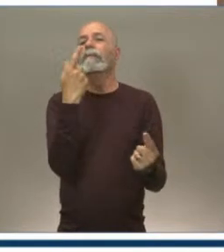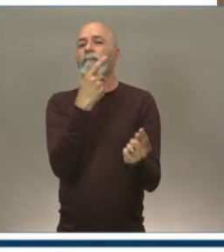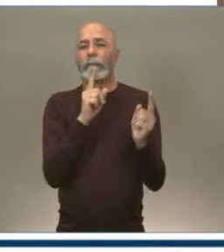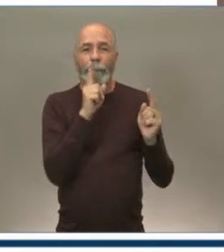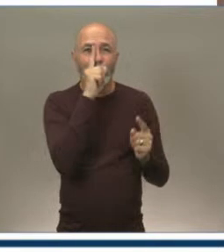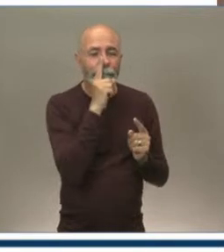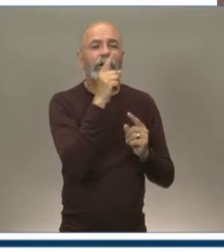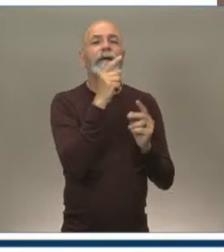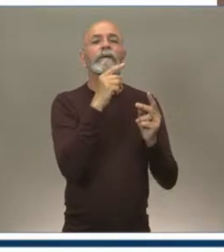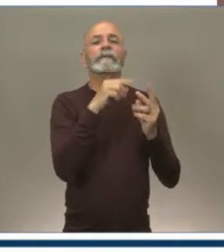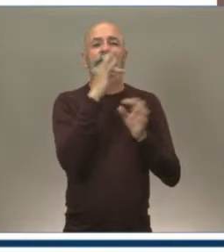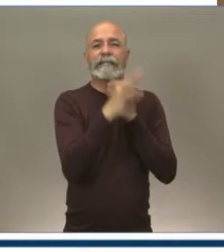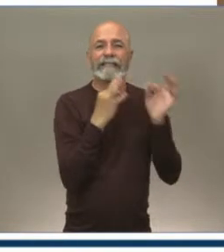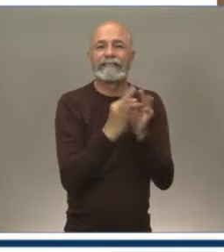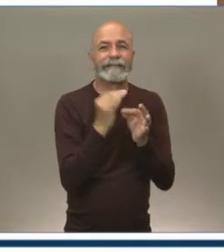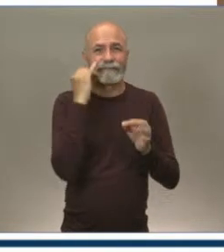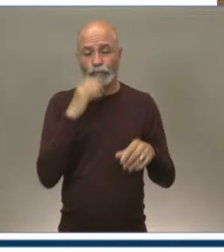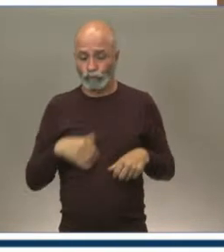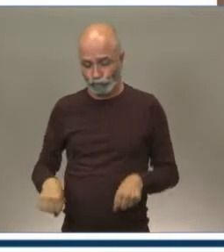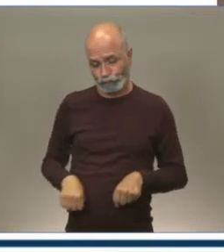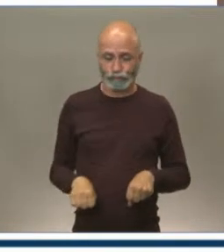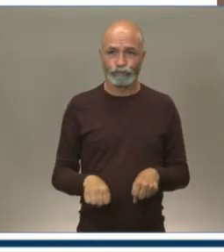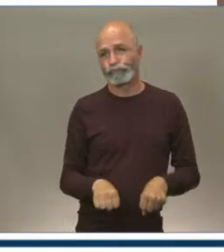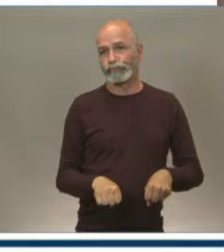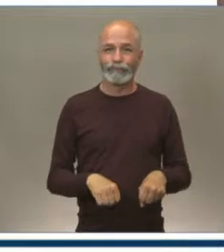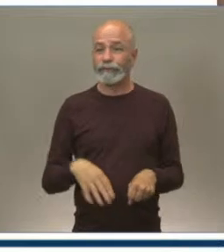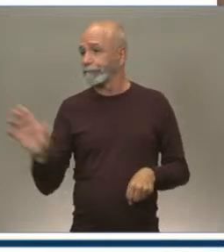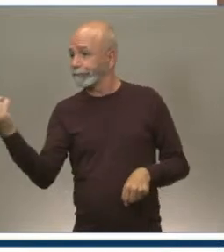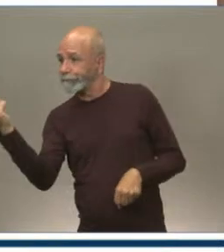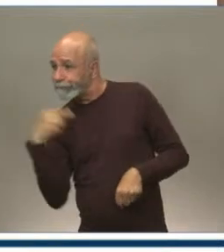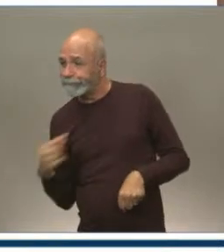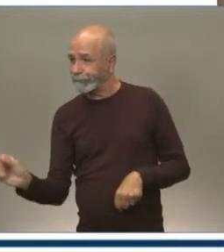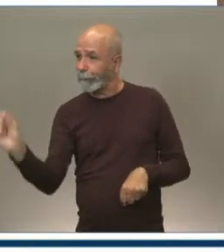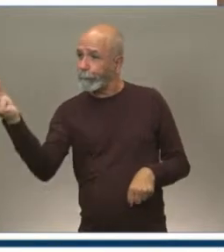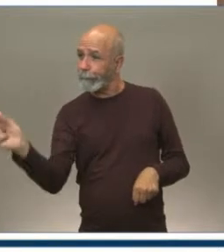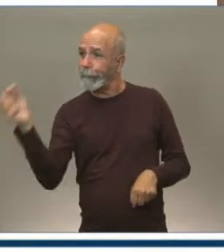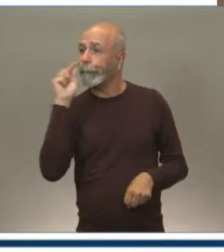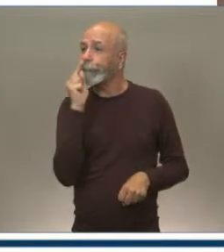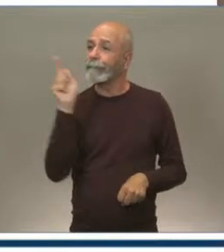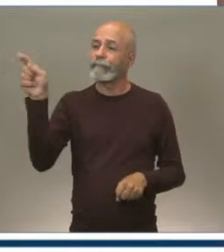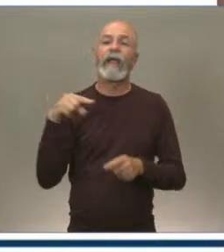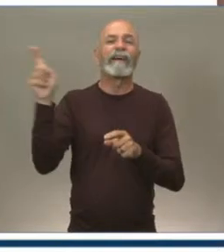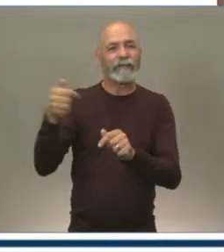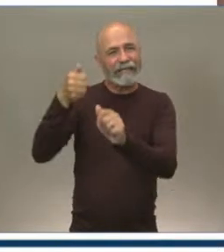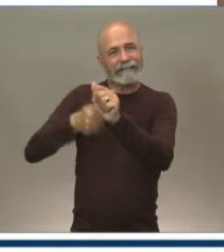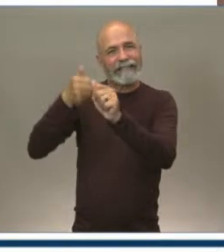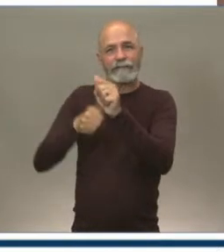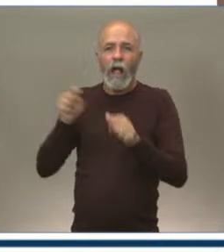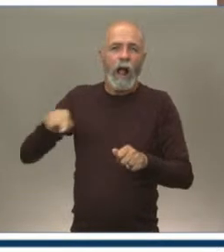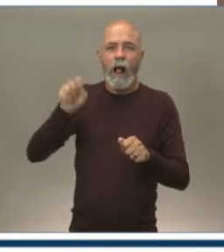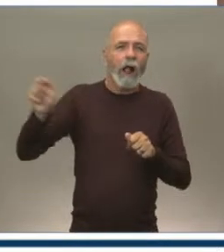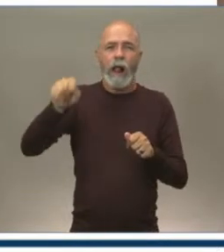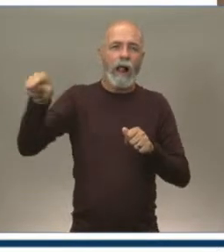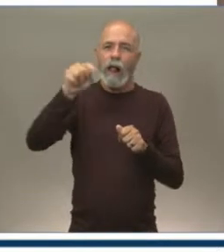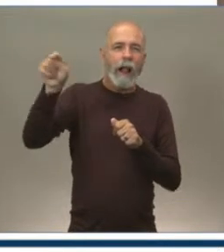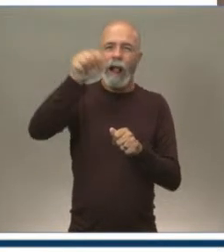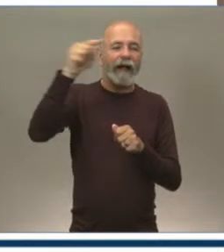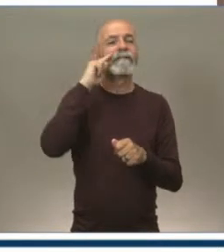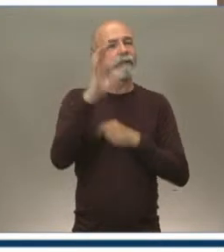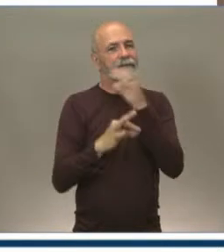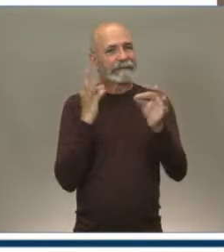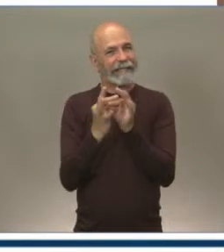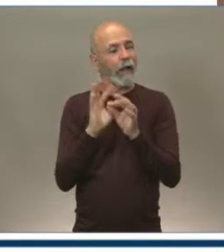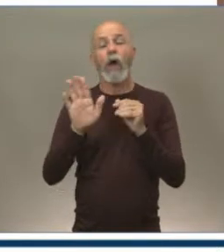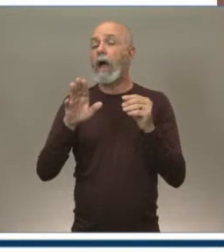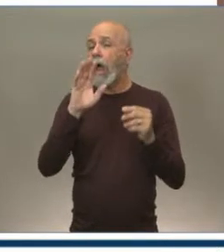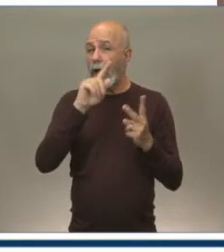roaming carts in all of our facilities across the province who are just going from unit to unit and offering testing to our staff members. So